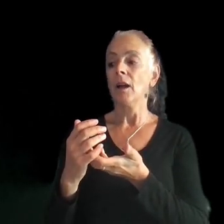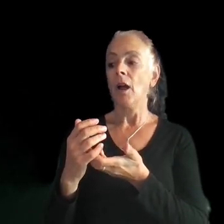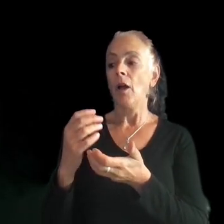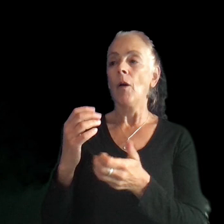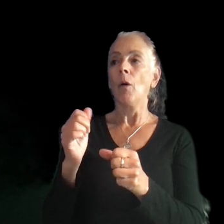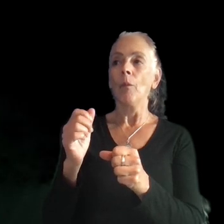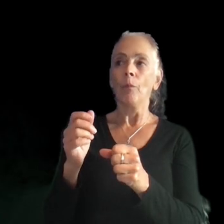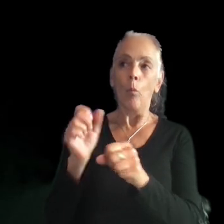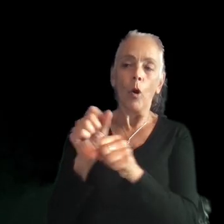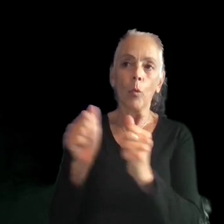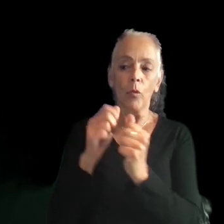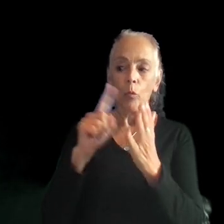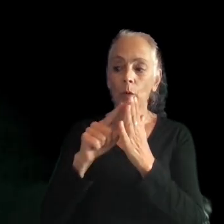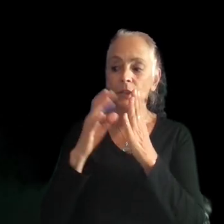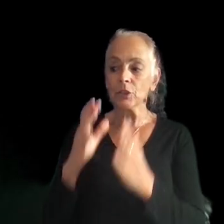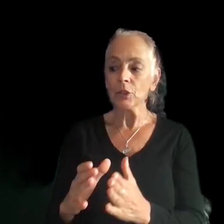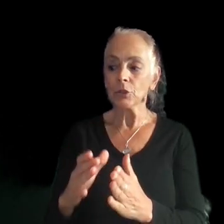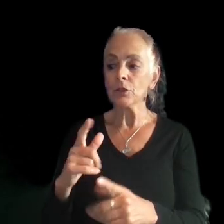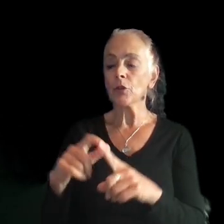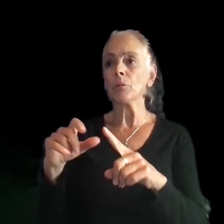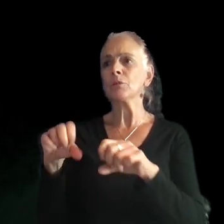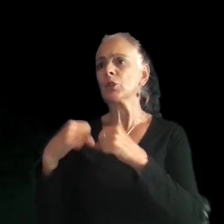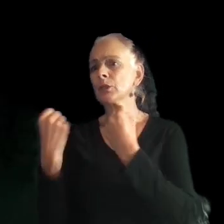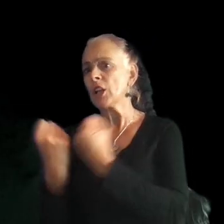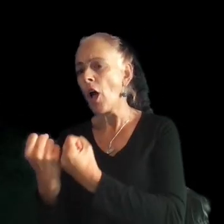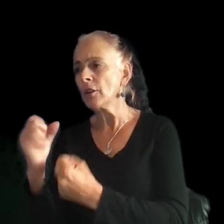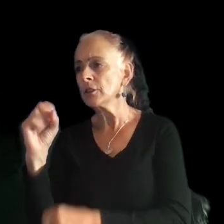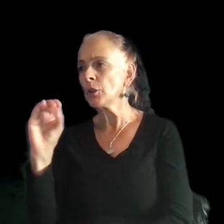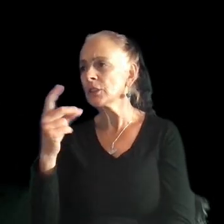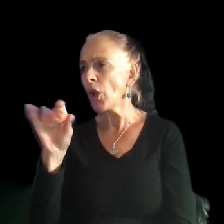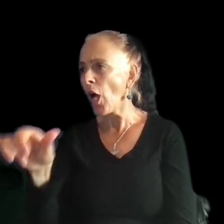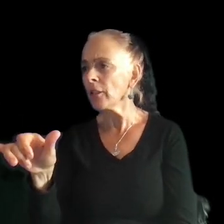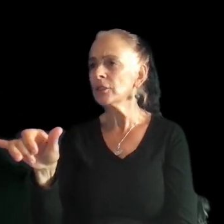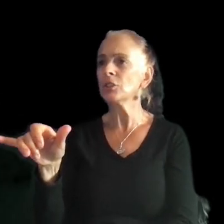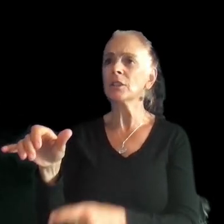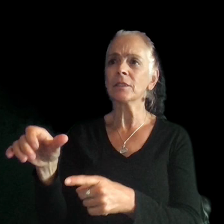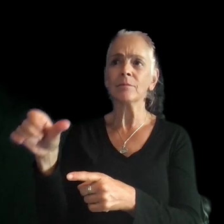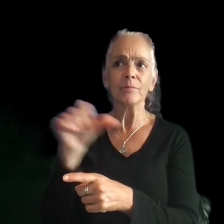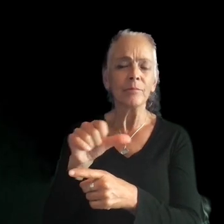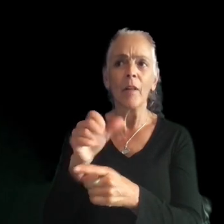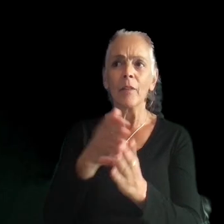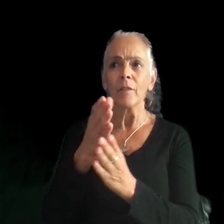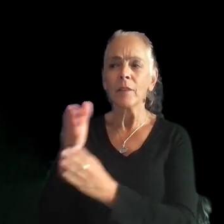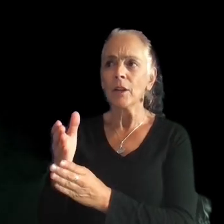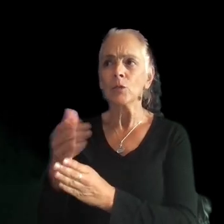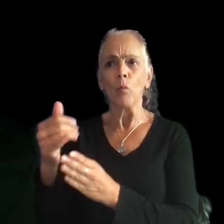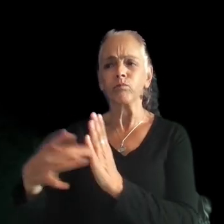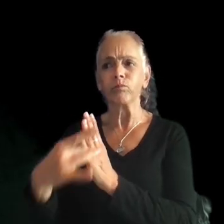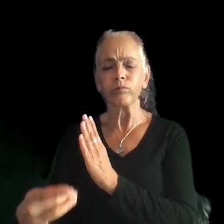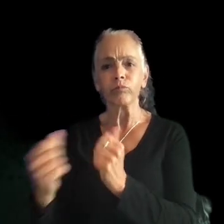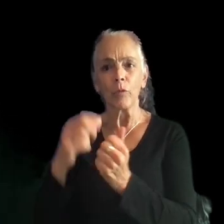researchers from anthropology and sociology with an extremely proficient in research and